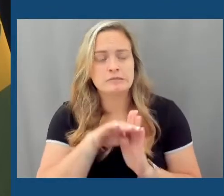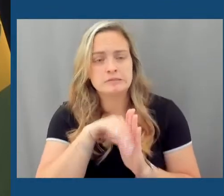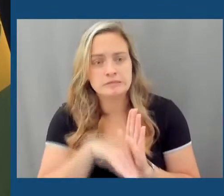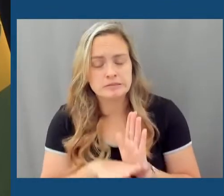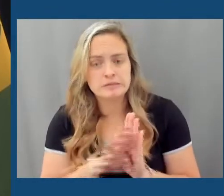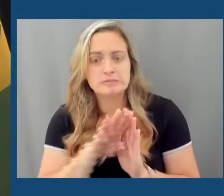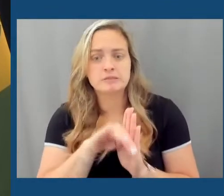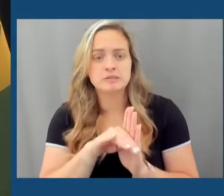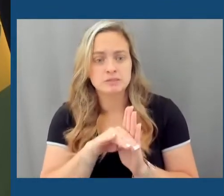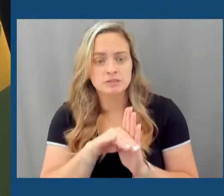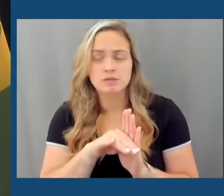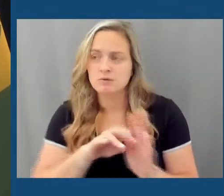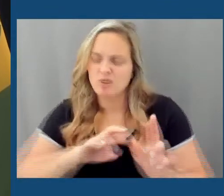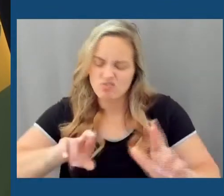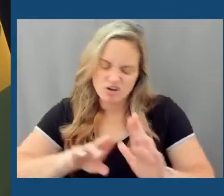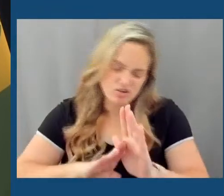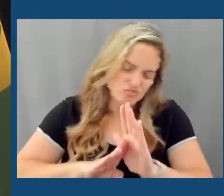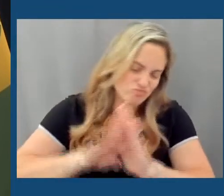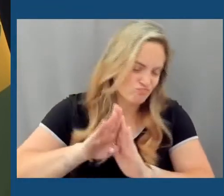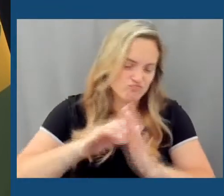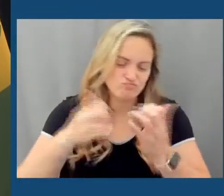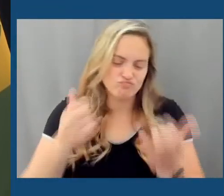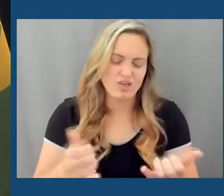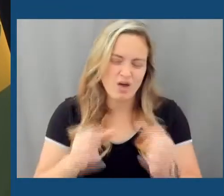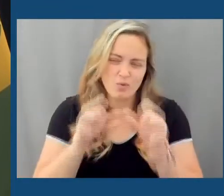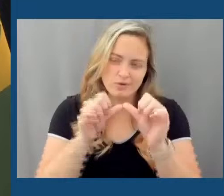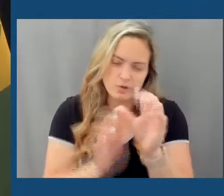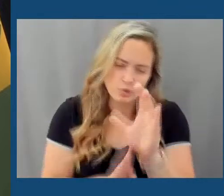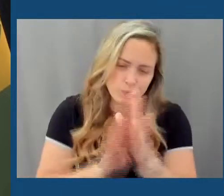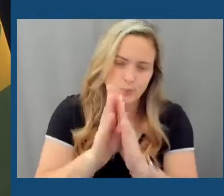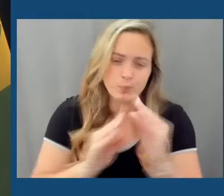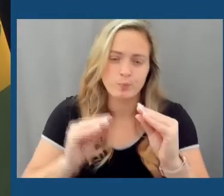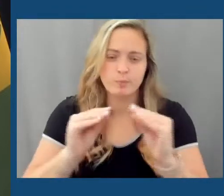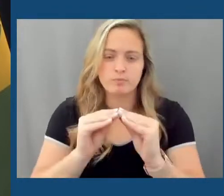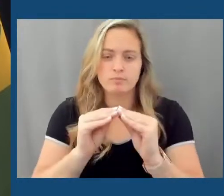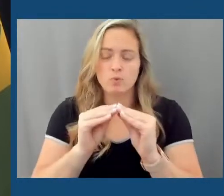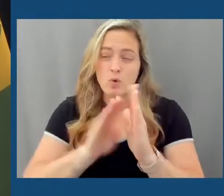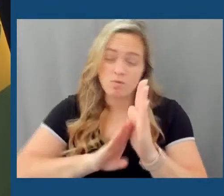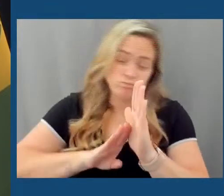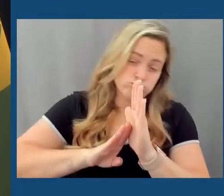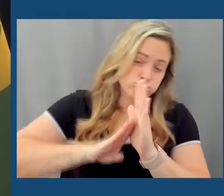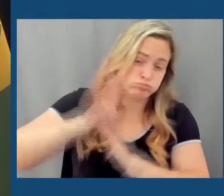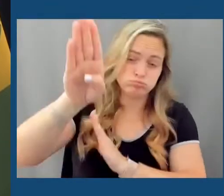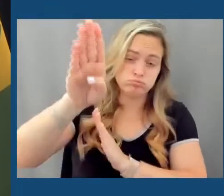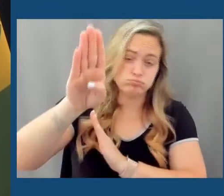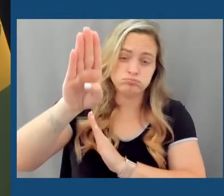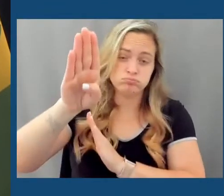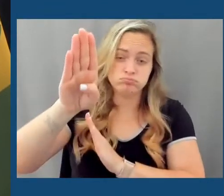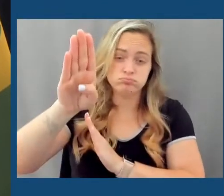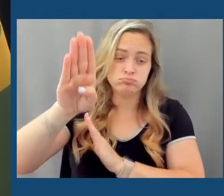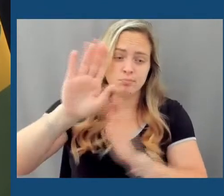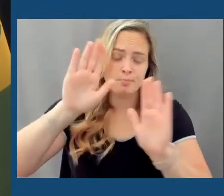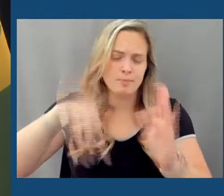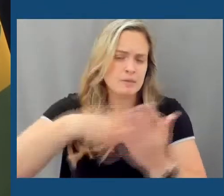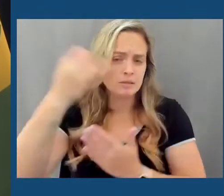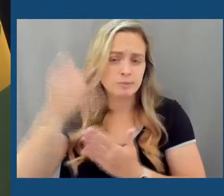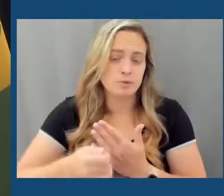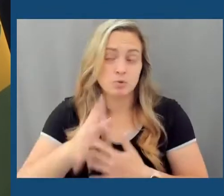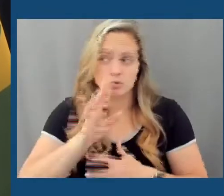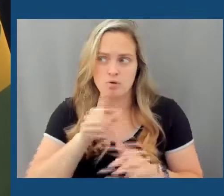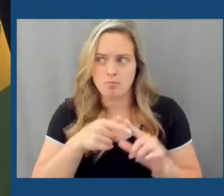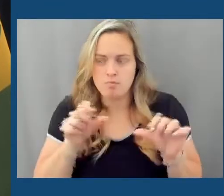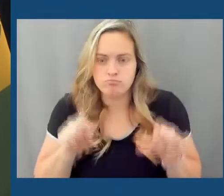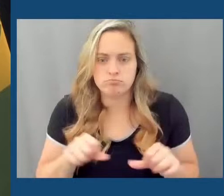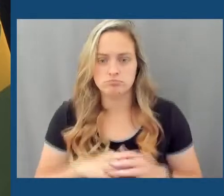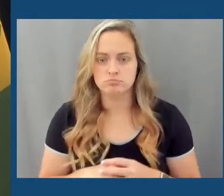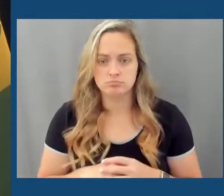my friends. We are so up, and we're going further. We are soaring now with this incredible project that we can talk about. And